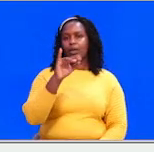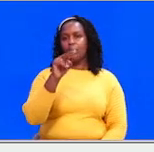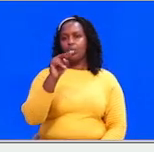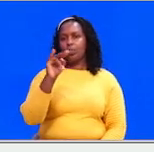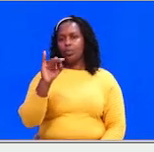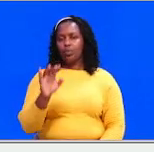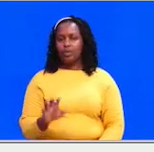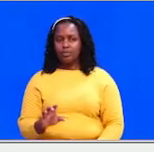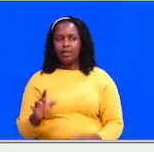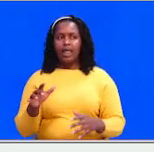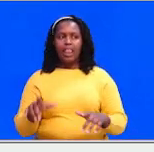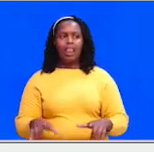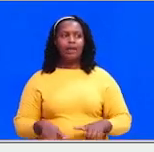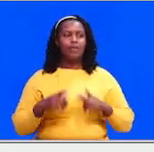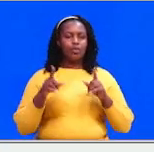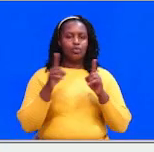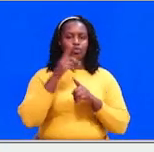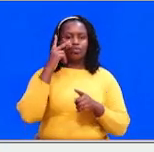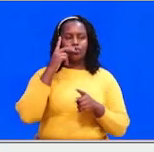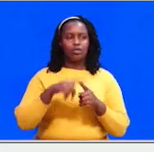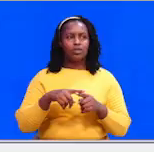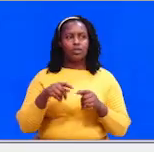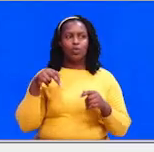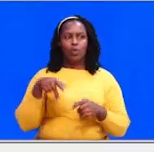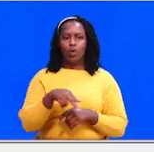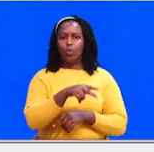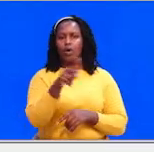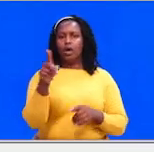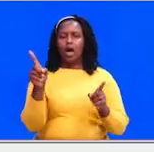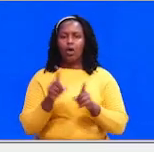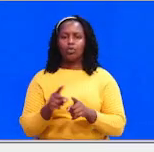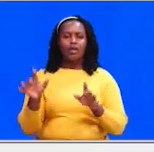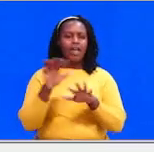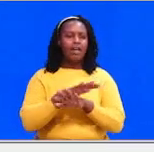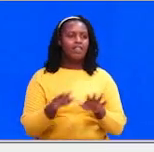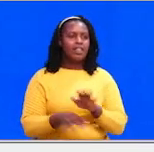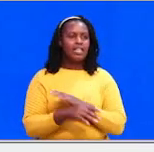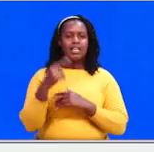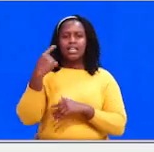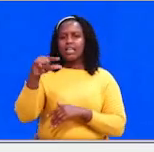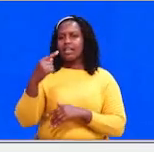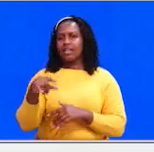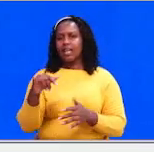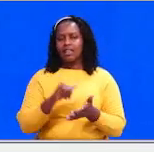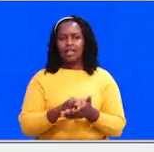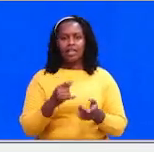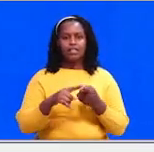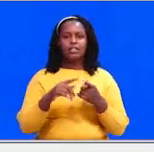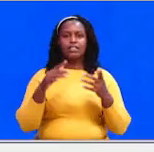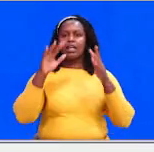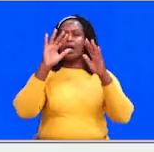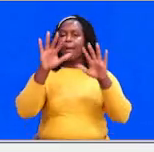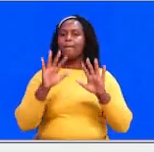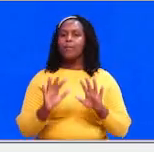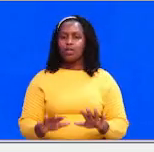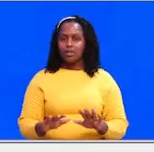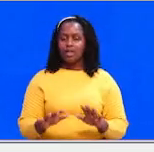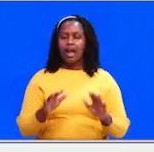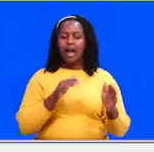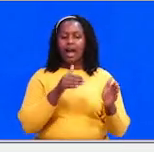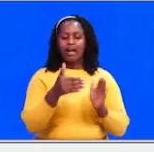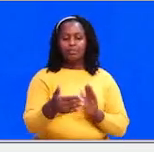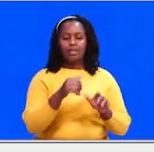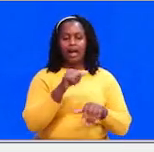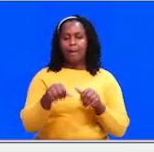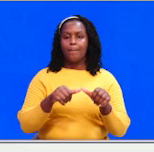lively. And you love just walking around when the lawn is like this and the fence is green. Yeah. So that is the most important aspect